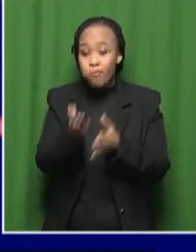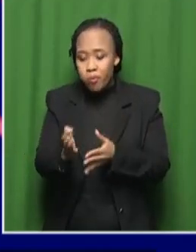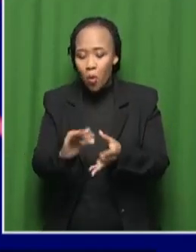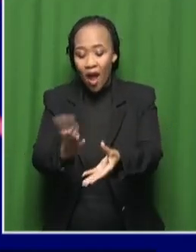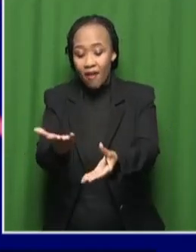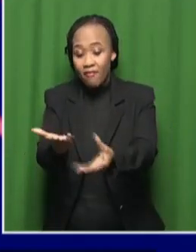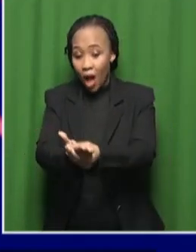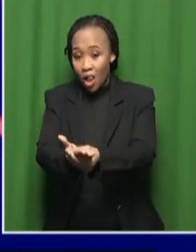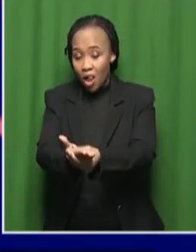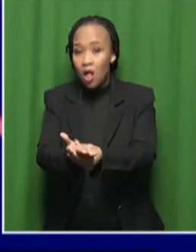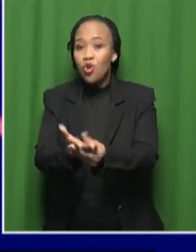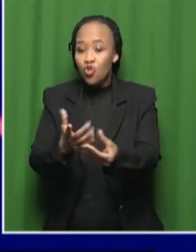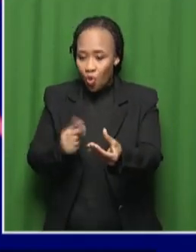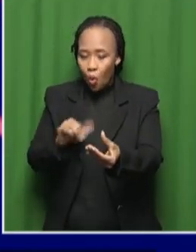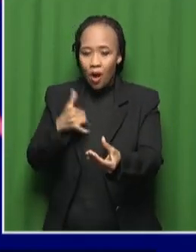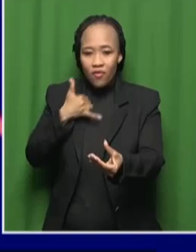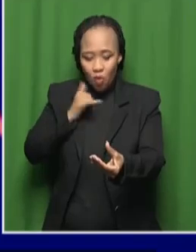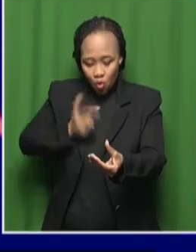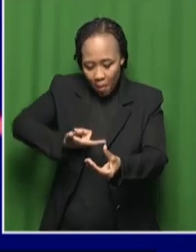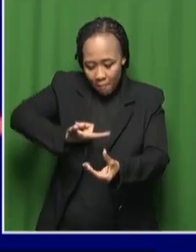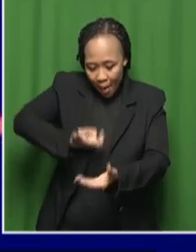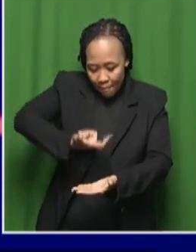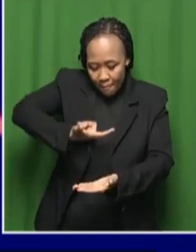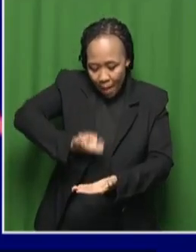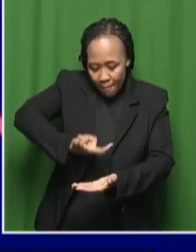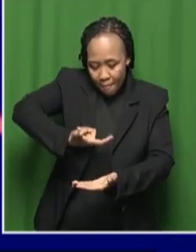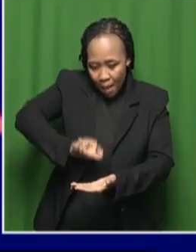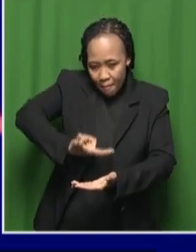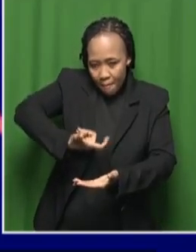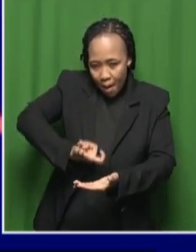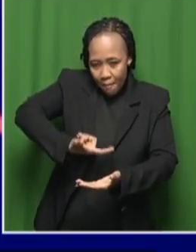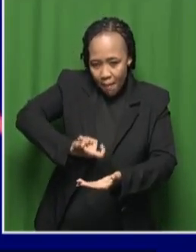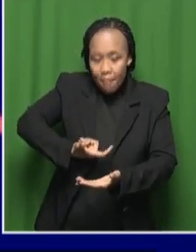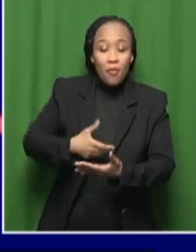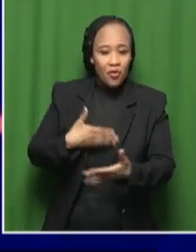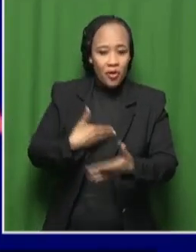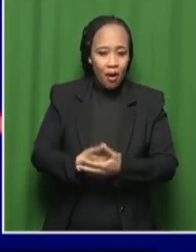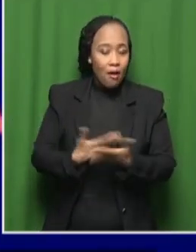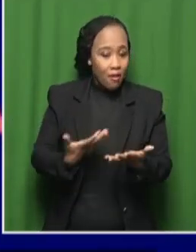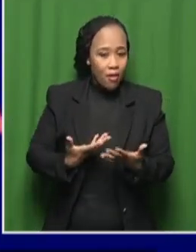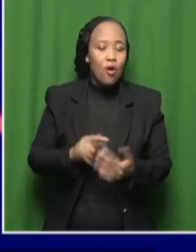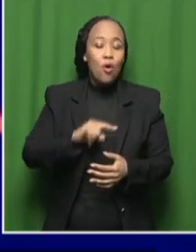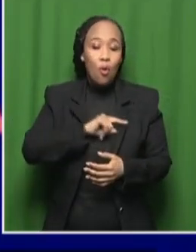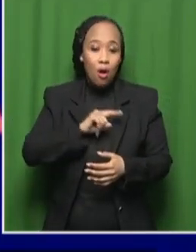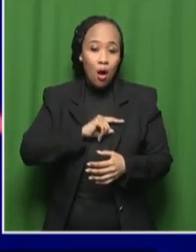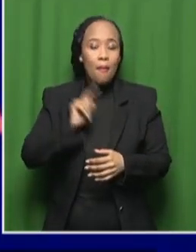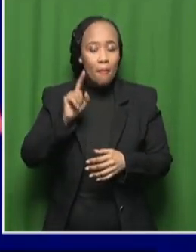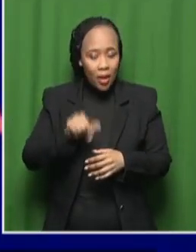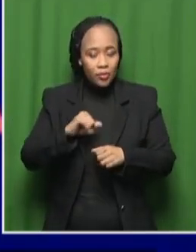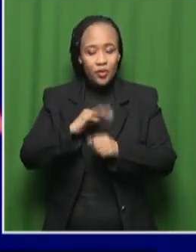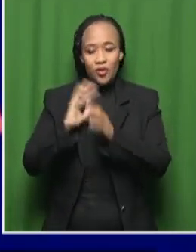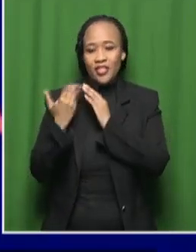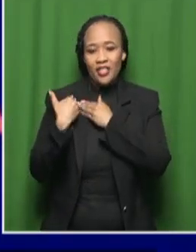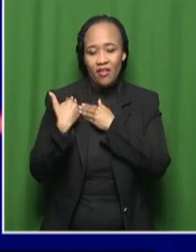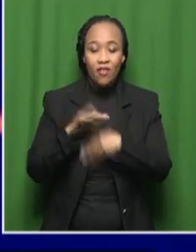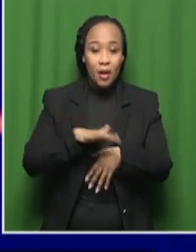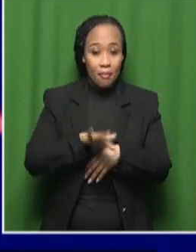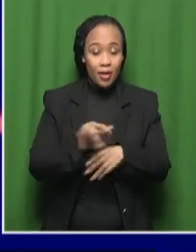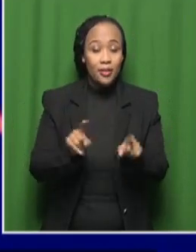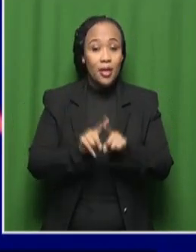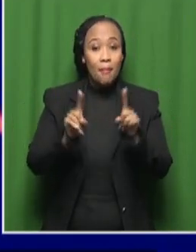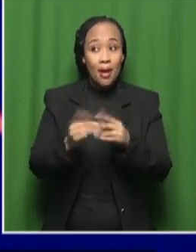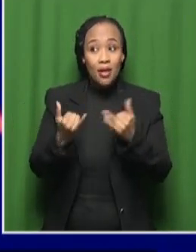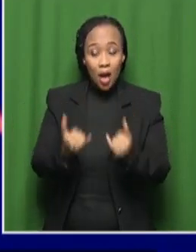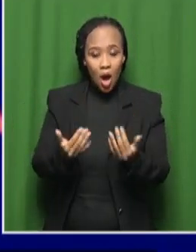upload them, or just if you've got it's already been mailed to you, upload that so you've got it in one central safe place to start. But our next step, and we're busy with that now,